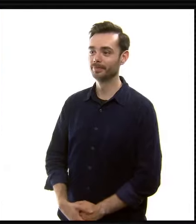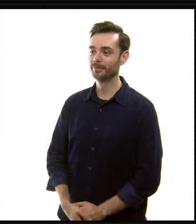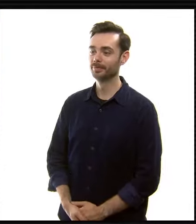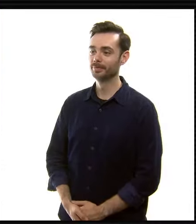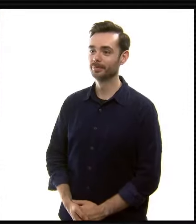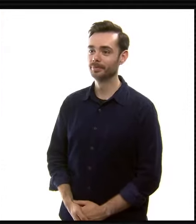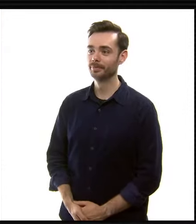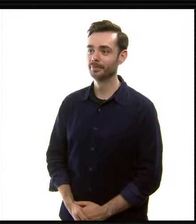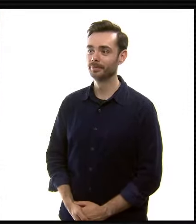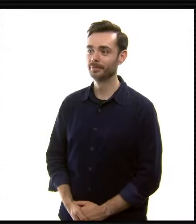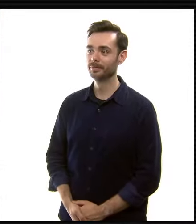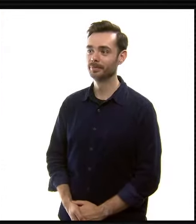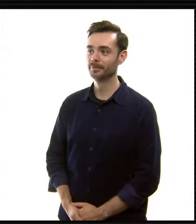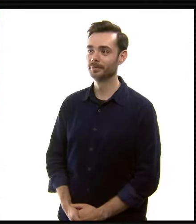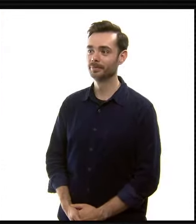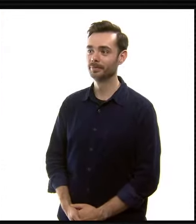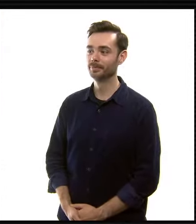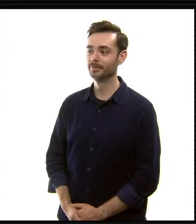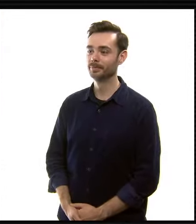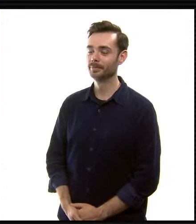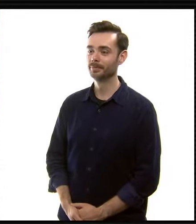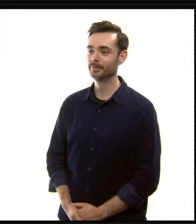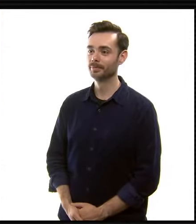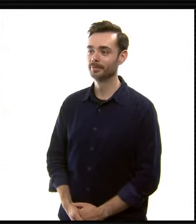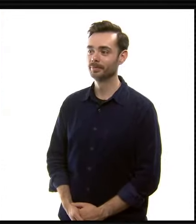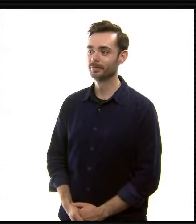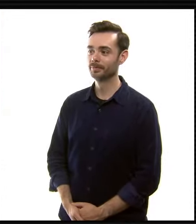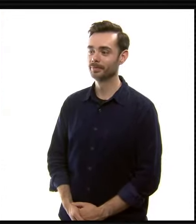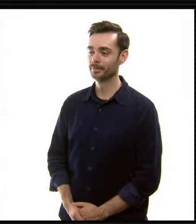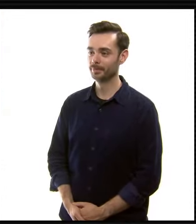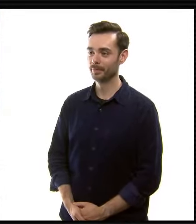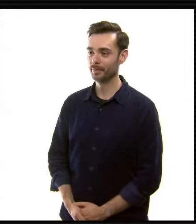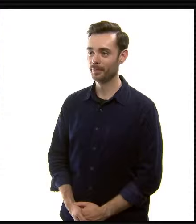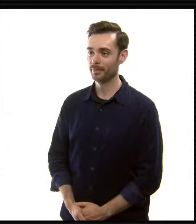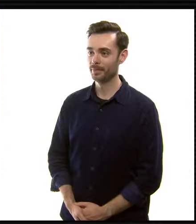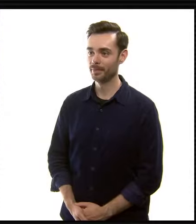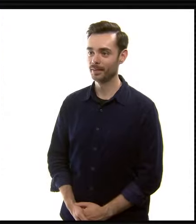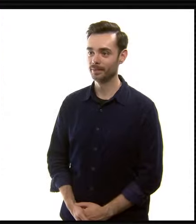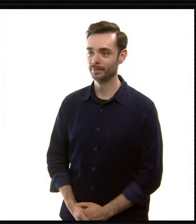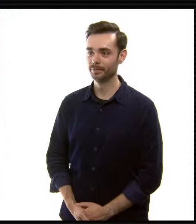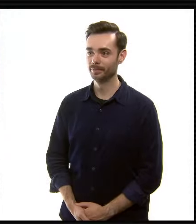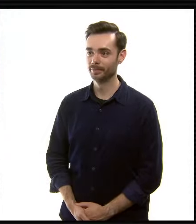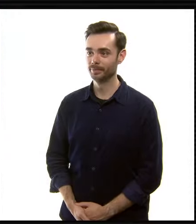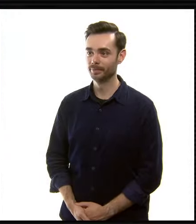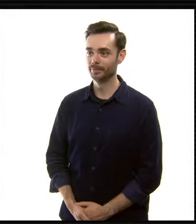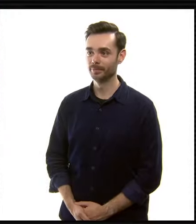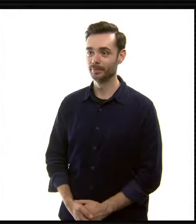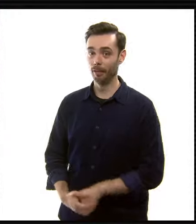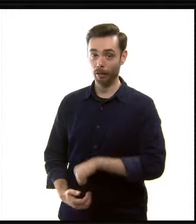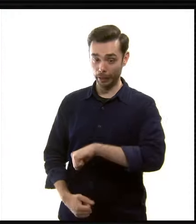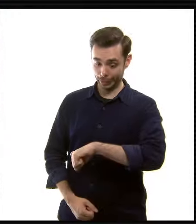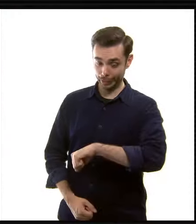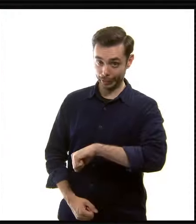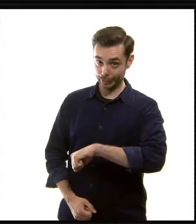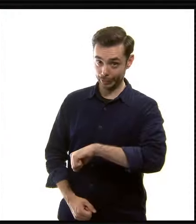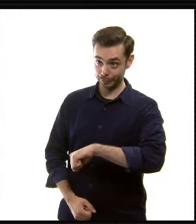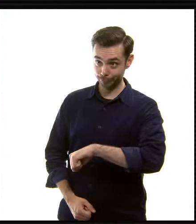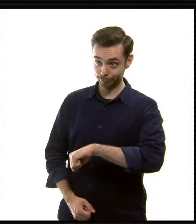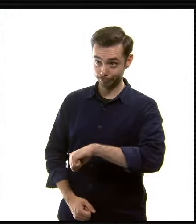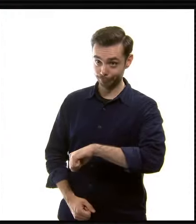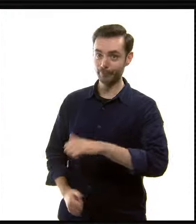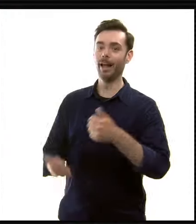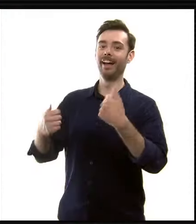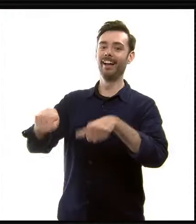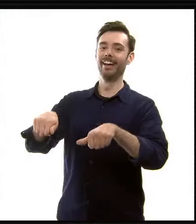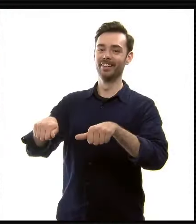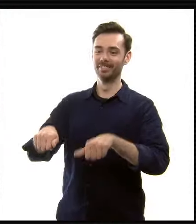Wow. It's still going. Look at that. Oh, it's unbelievable. 5 minutes from now, it will land on the spot it needs to go